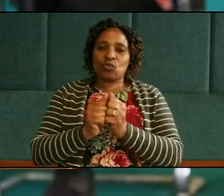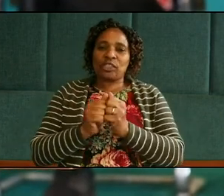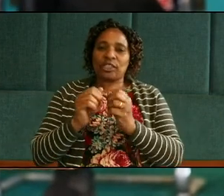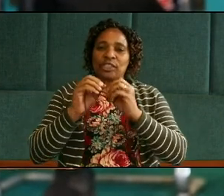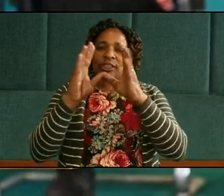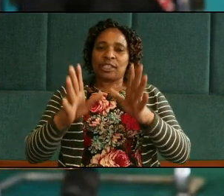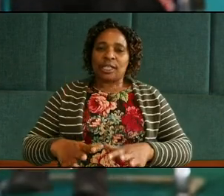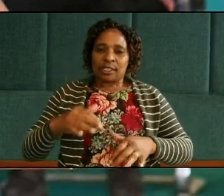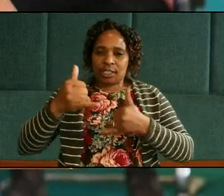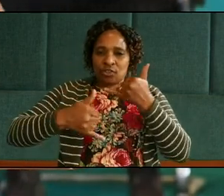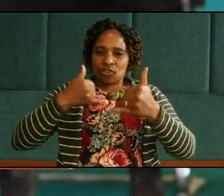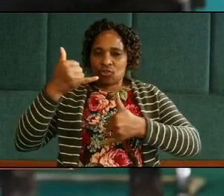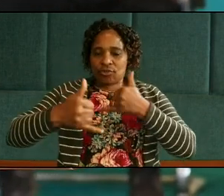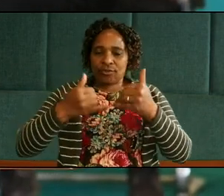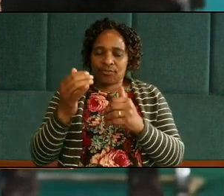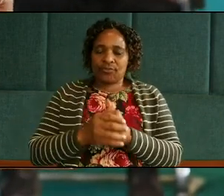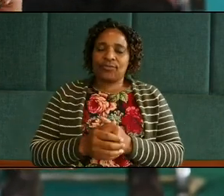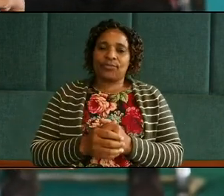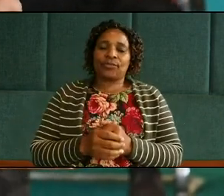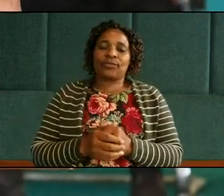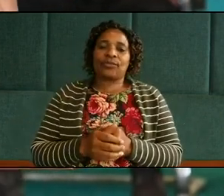Enjoy.